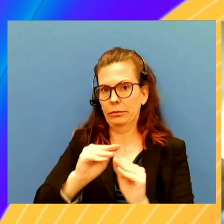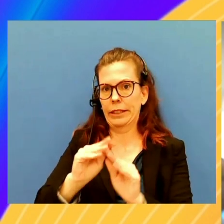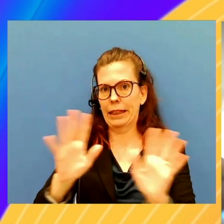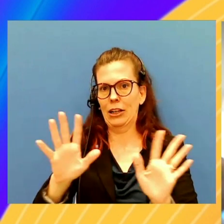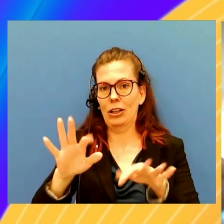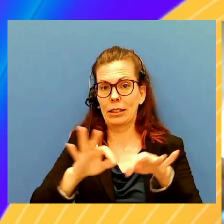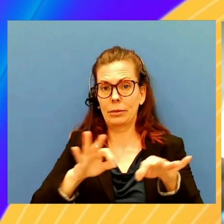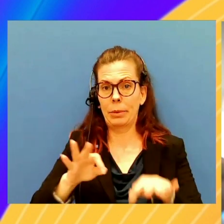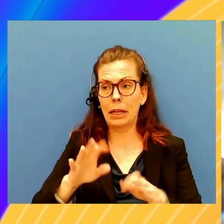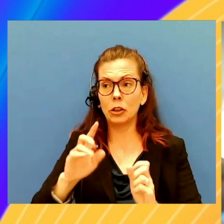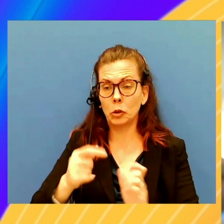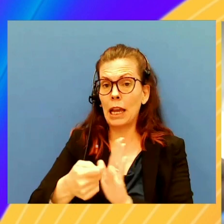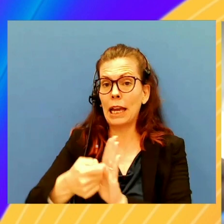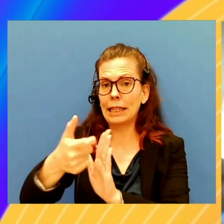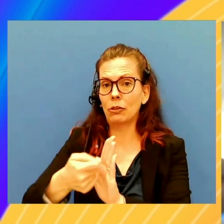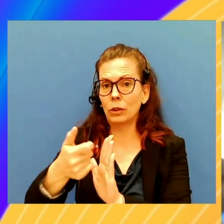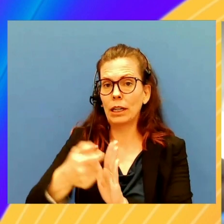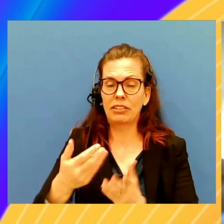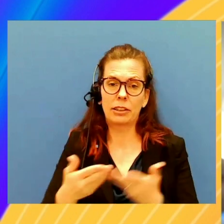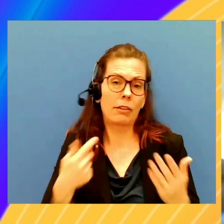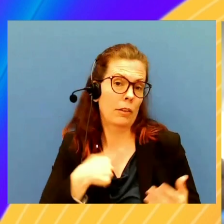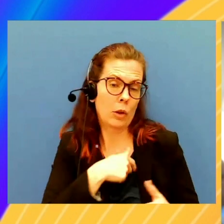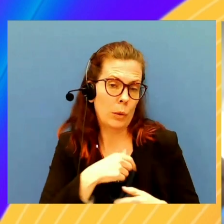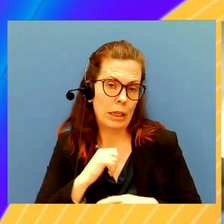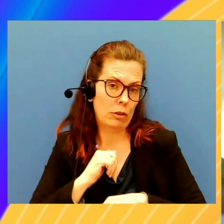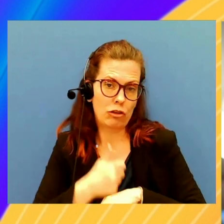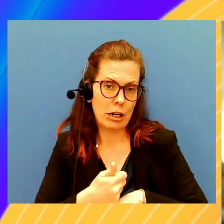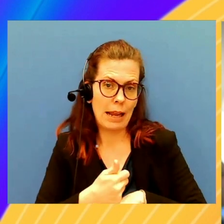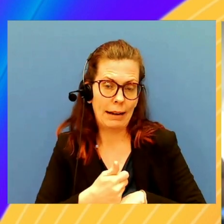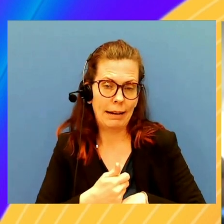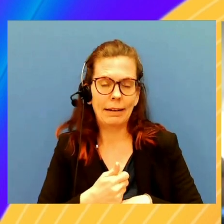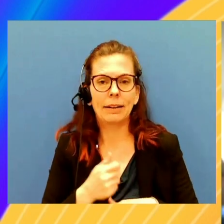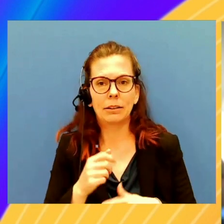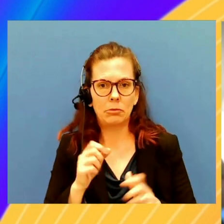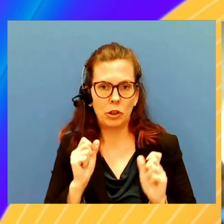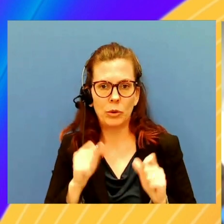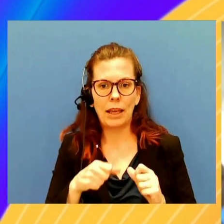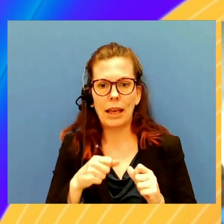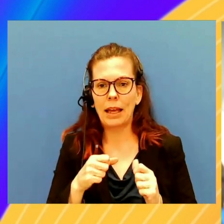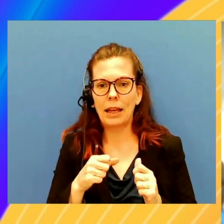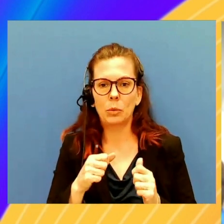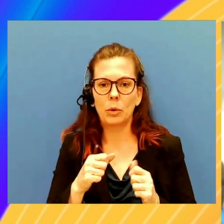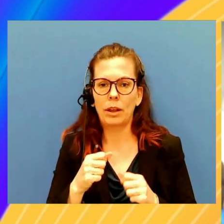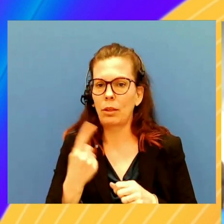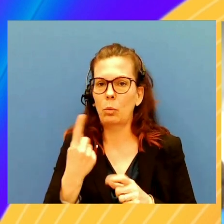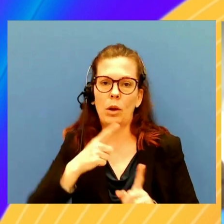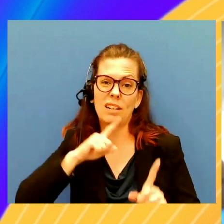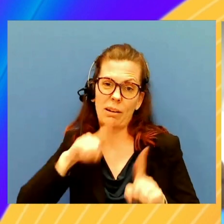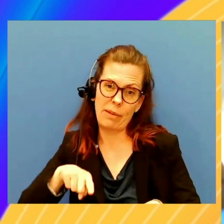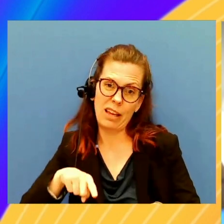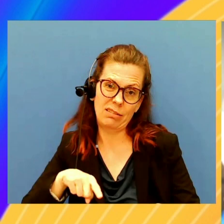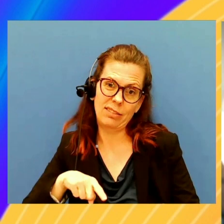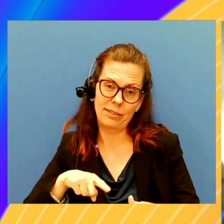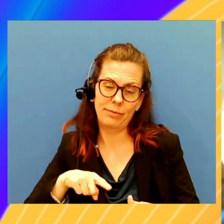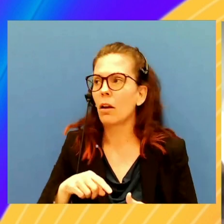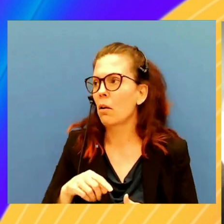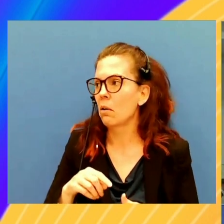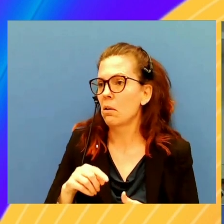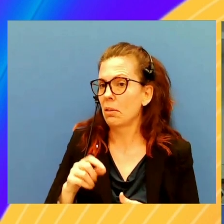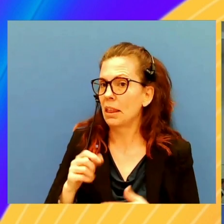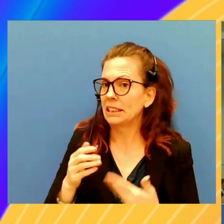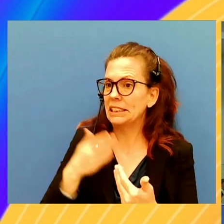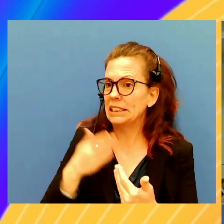can get rid of the things we created, and it can be done with just one command, actually. That's real